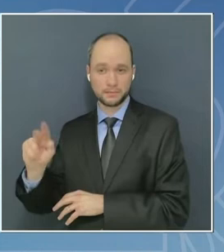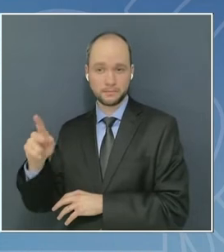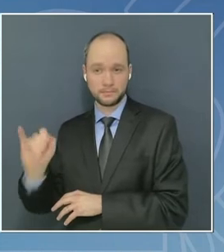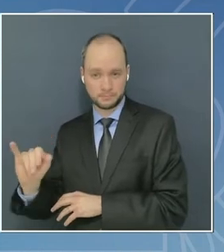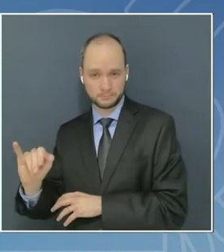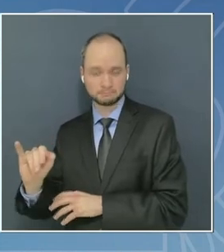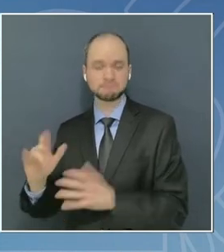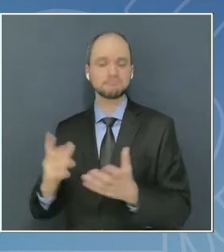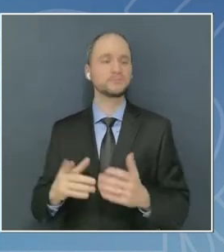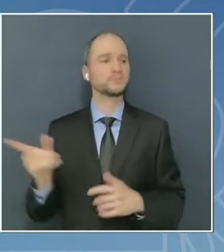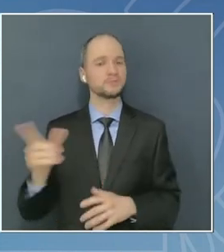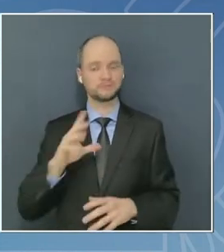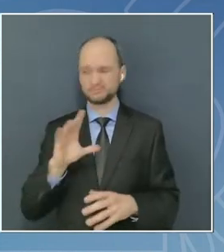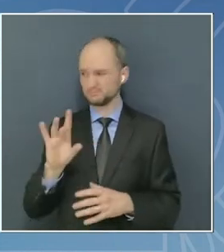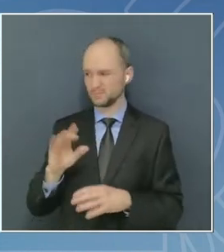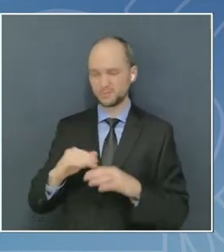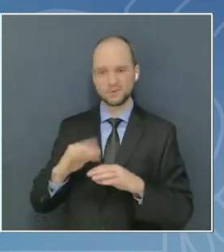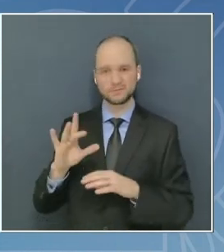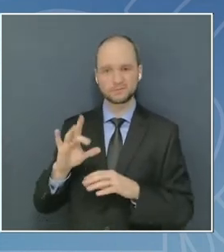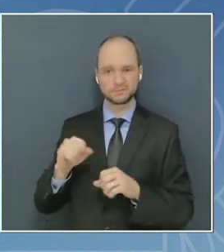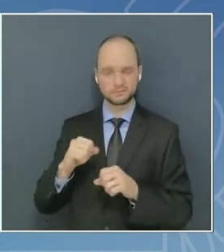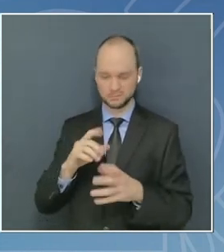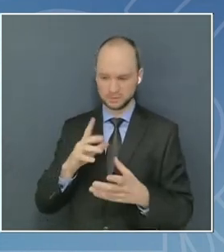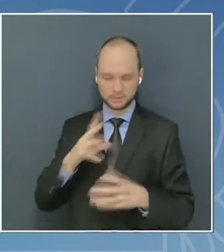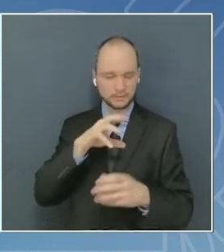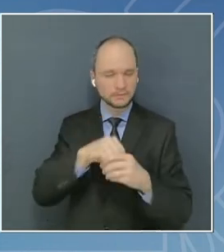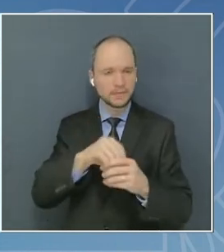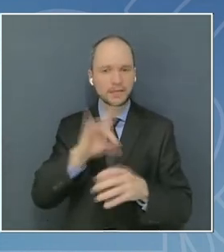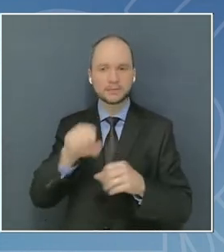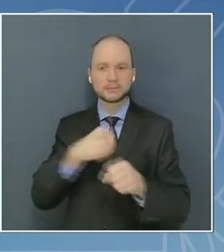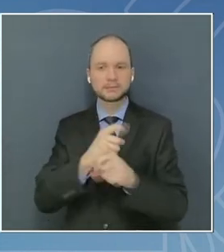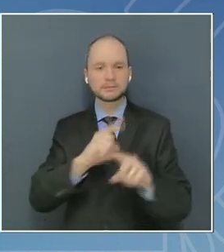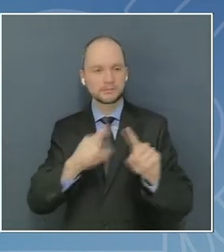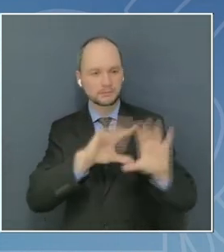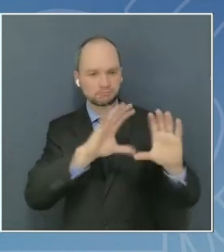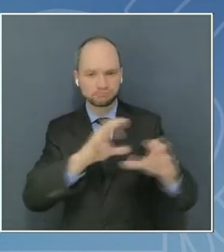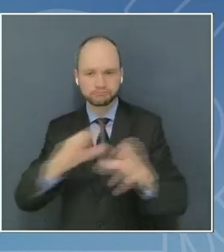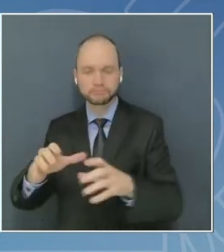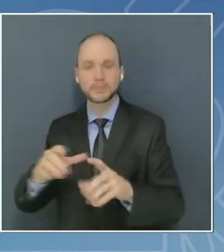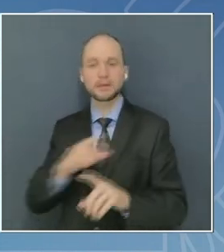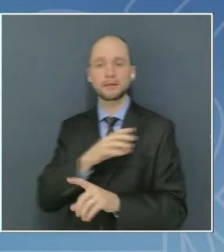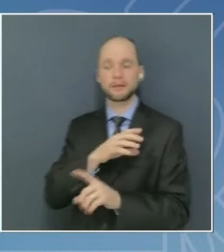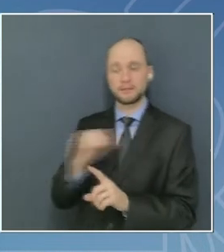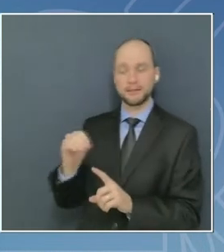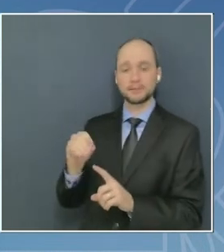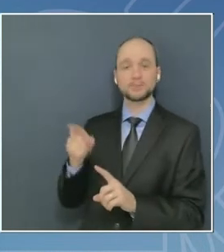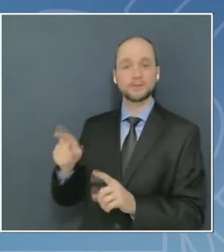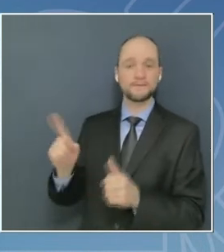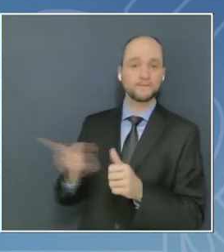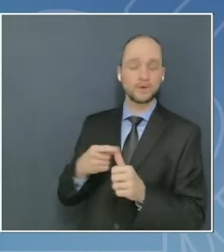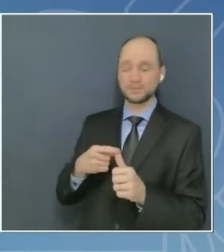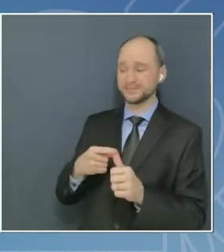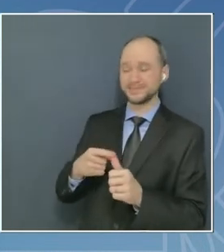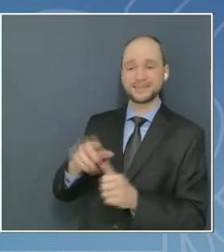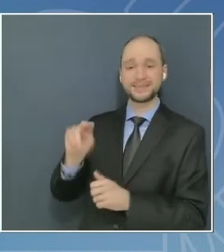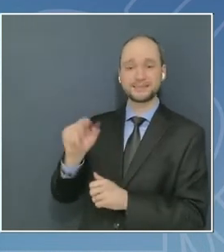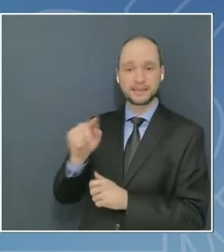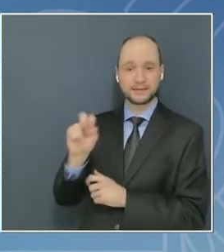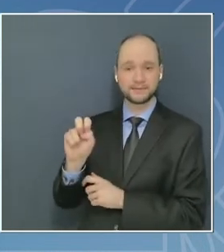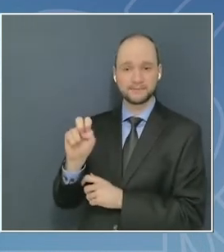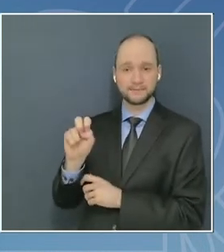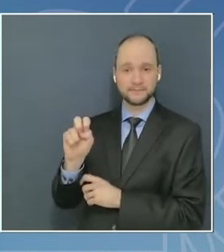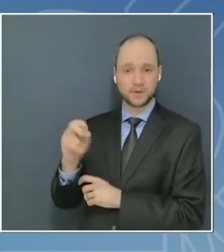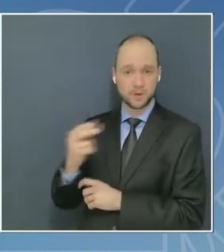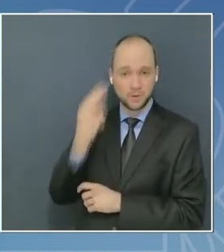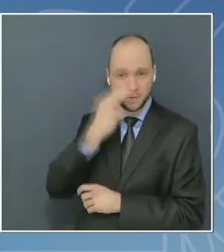8 years. Crystal was born and raised in Hawaii and is the first Native Hawaiian to ever lead YANP. Crystal, the floor is